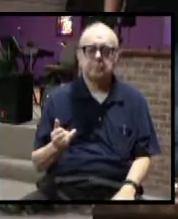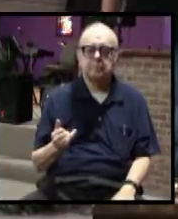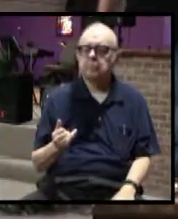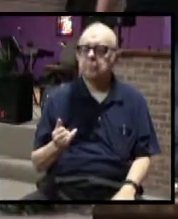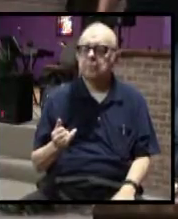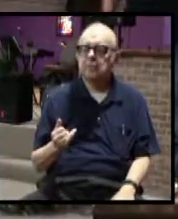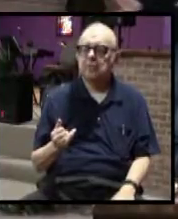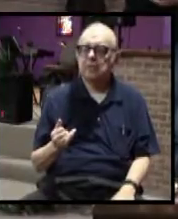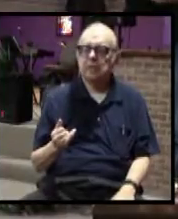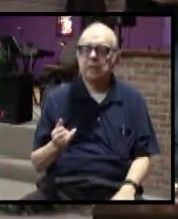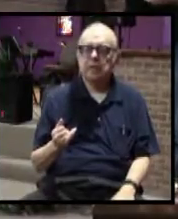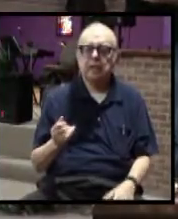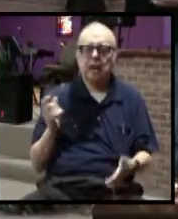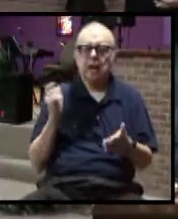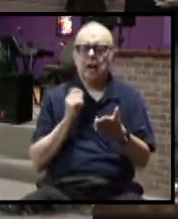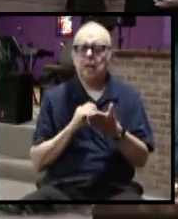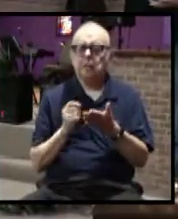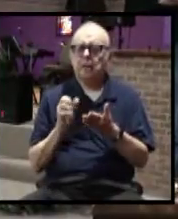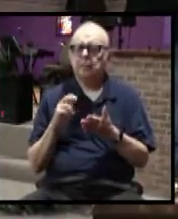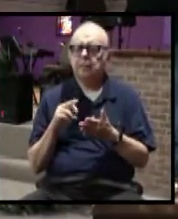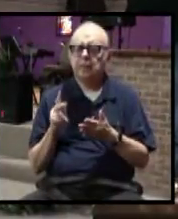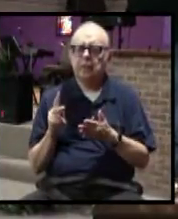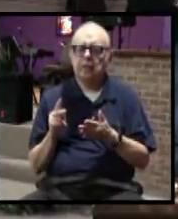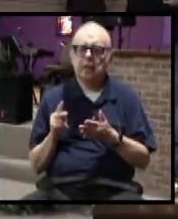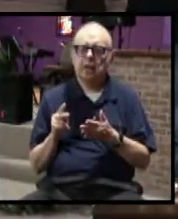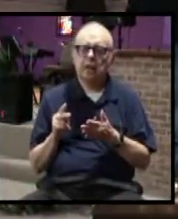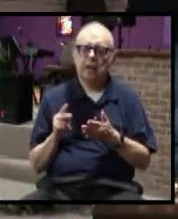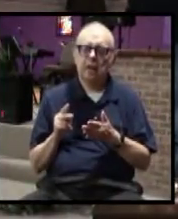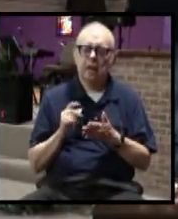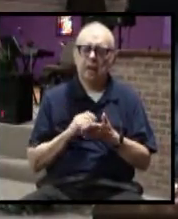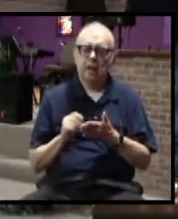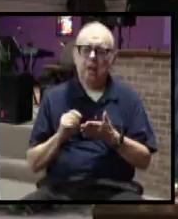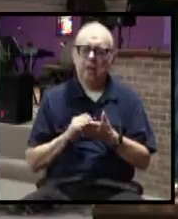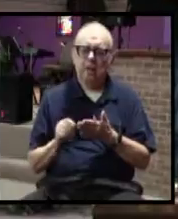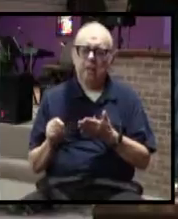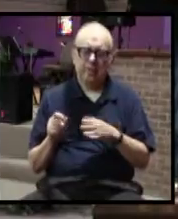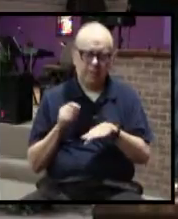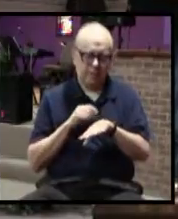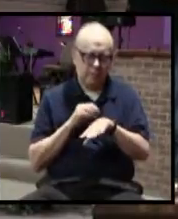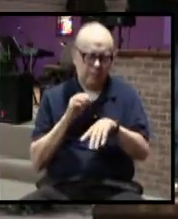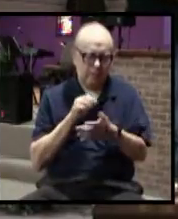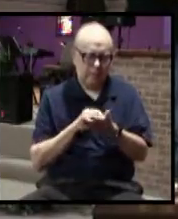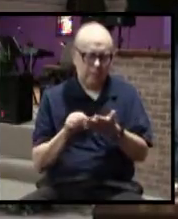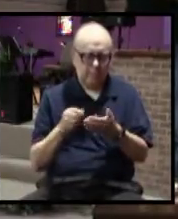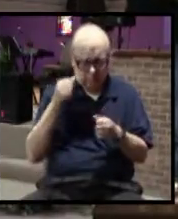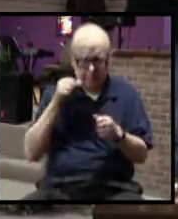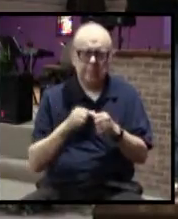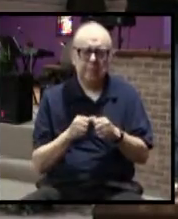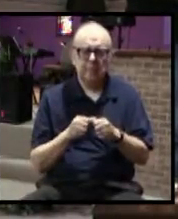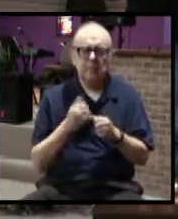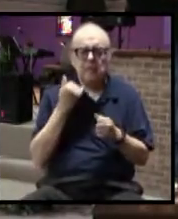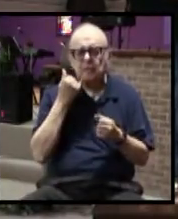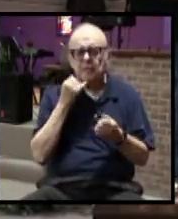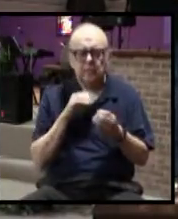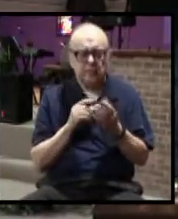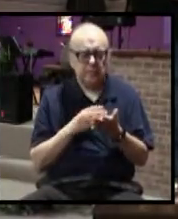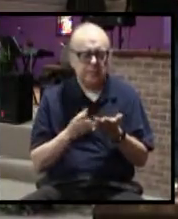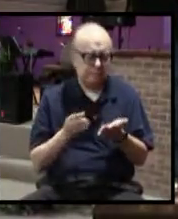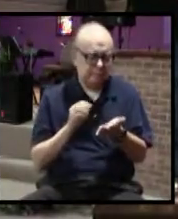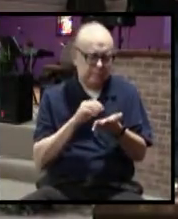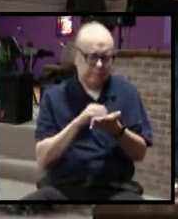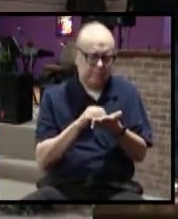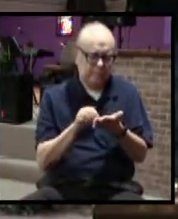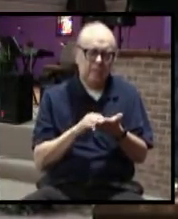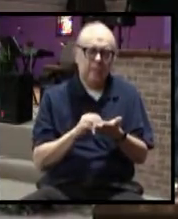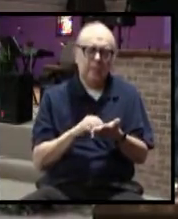Now, I do too. I write with it. And I would write things on my hand to remember, like phone numbers and